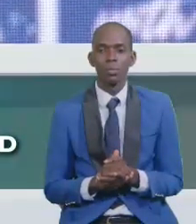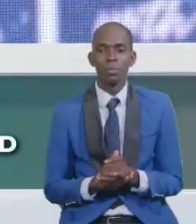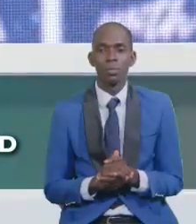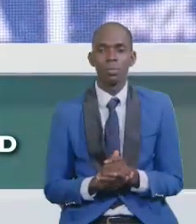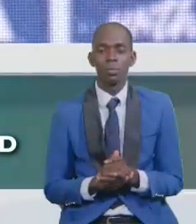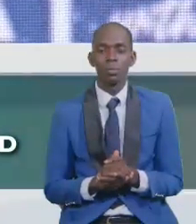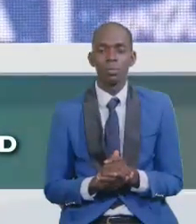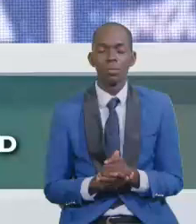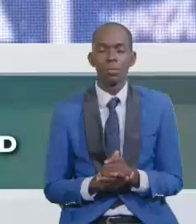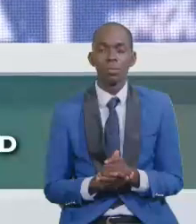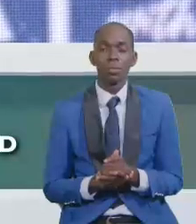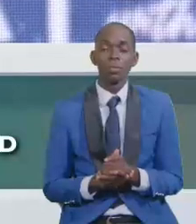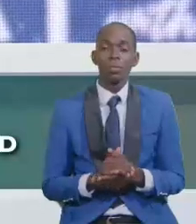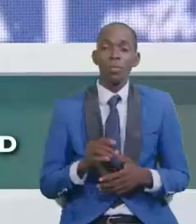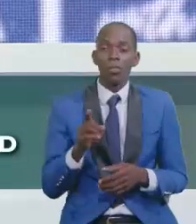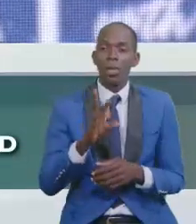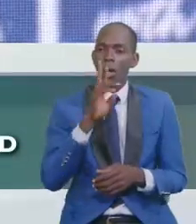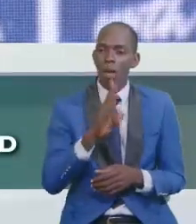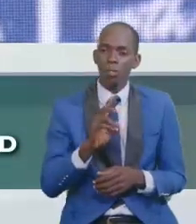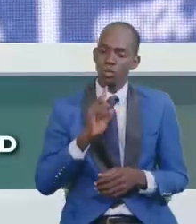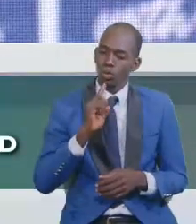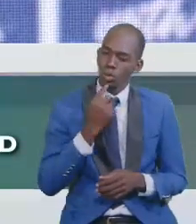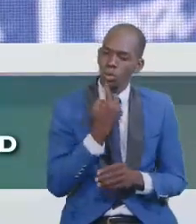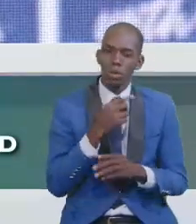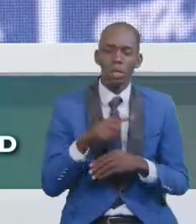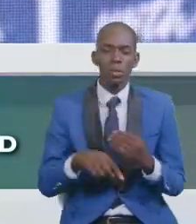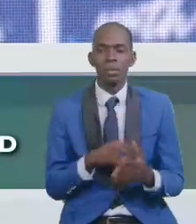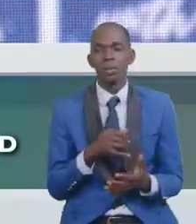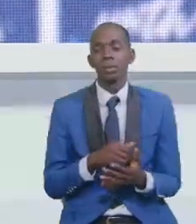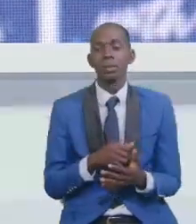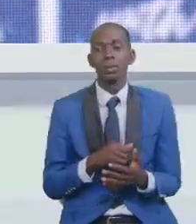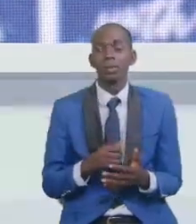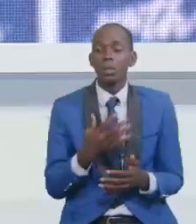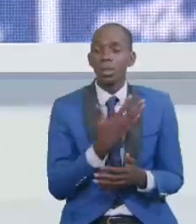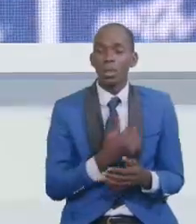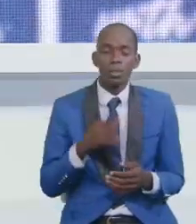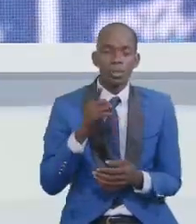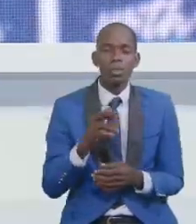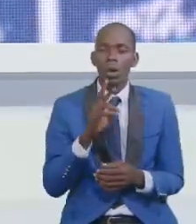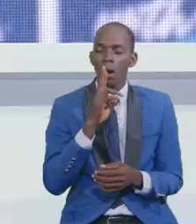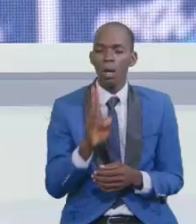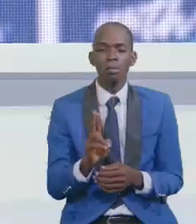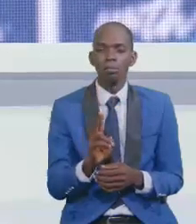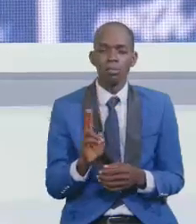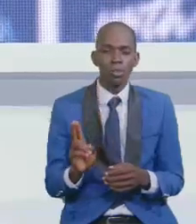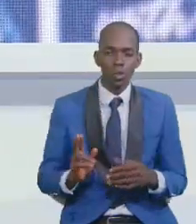You are earnest about it, and you are useful about